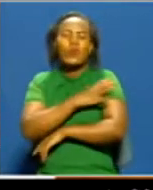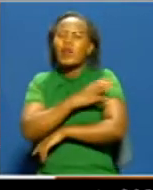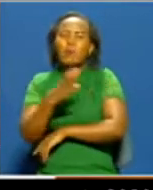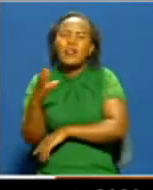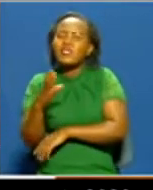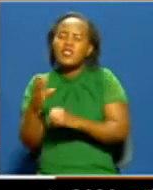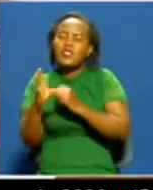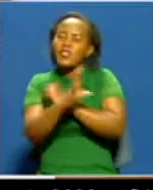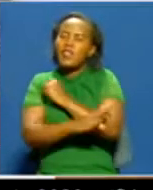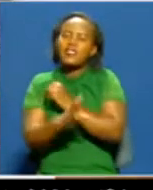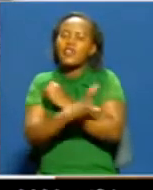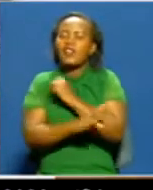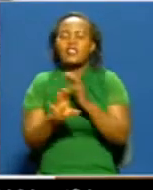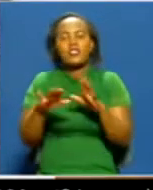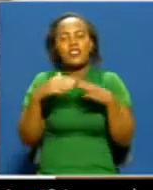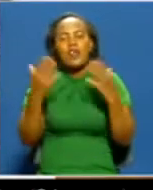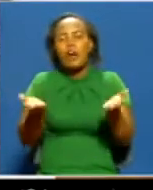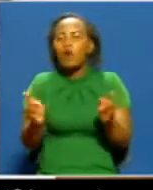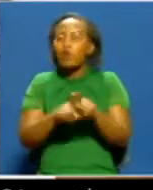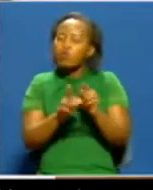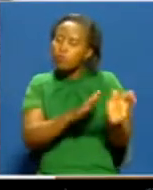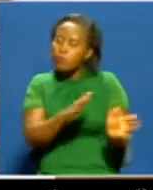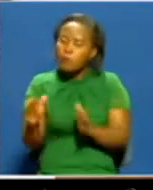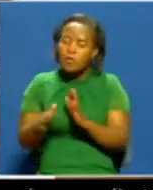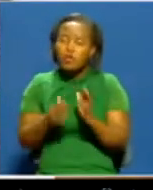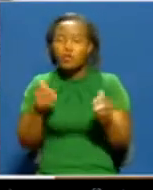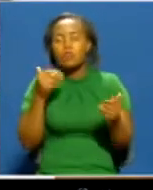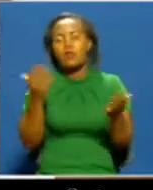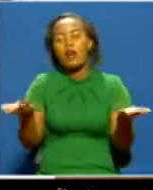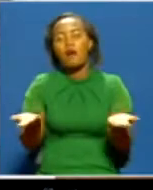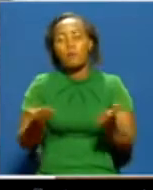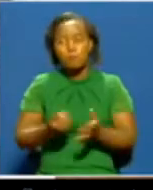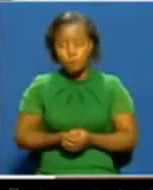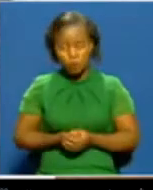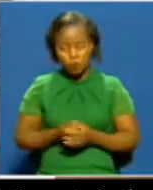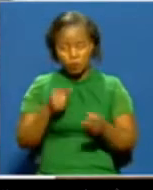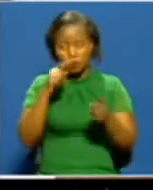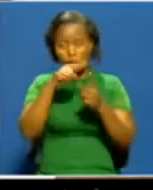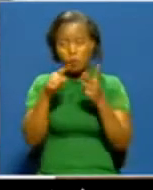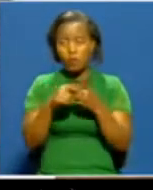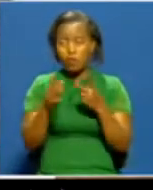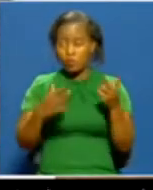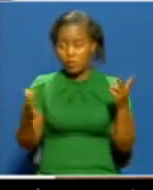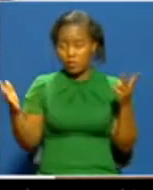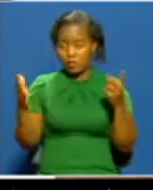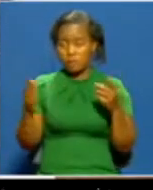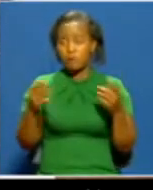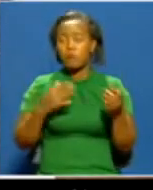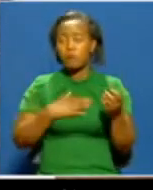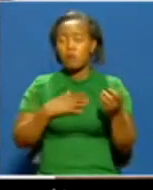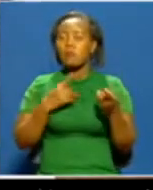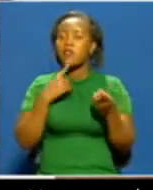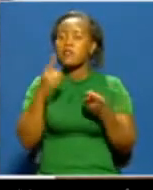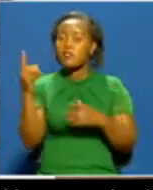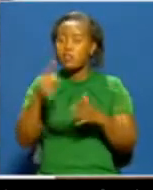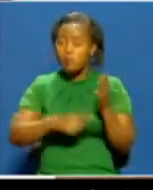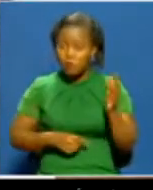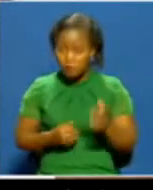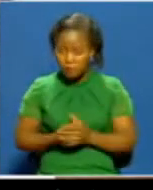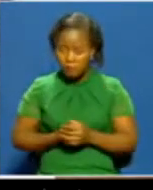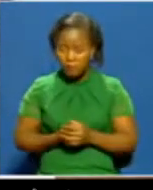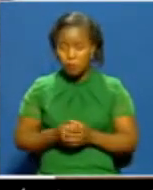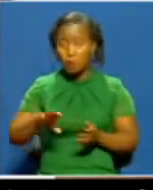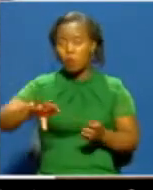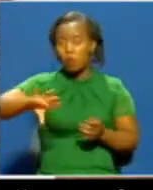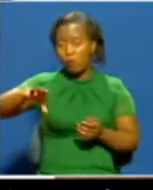as a country right now? I think two things. Yes. You know, I have said this from last year. Yeah. I have said that the counties,